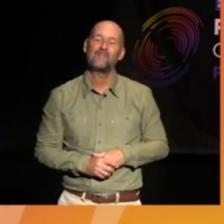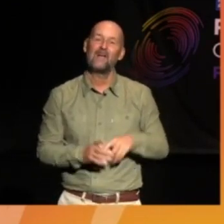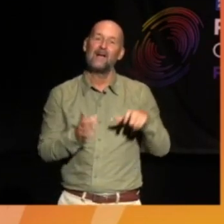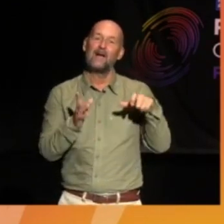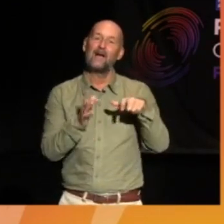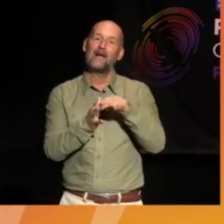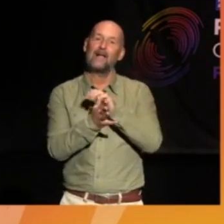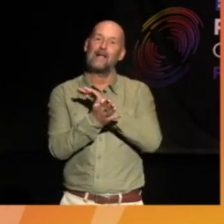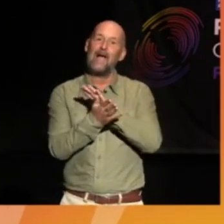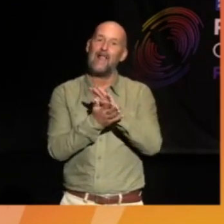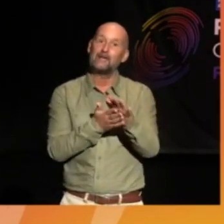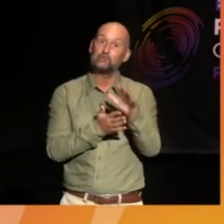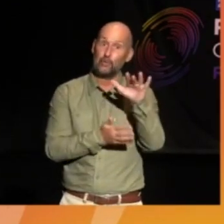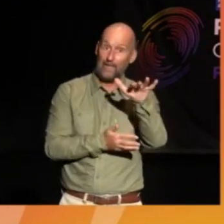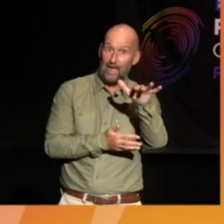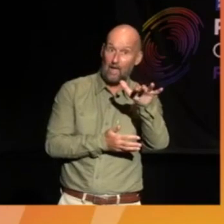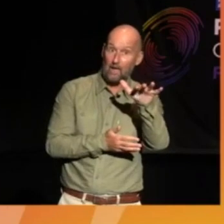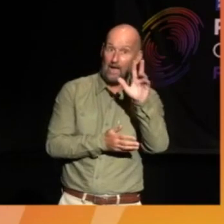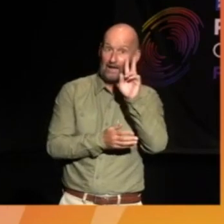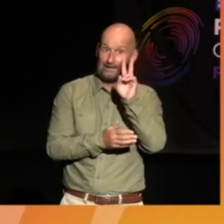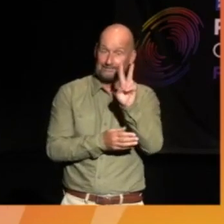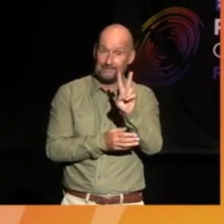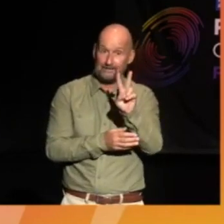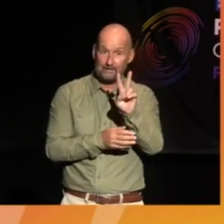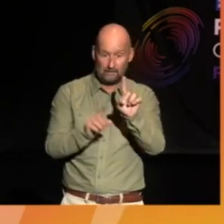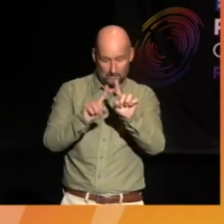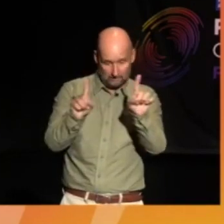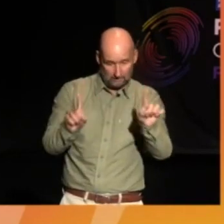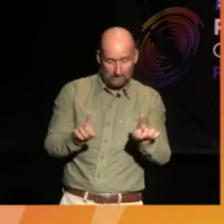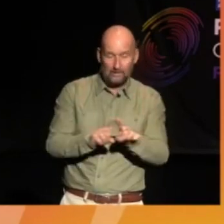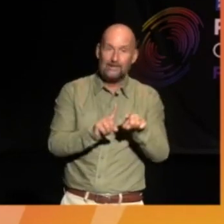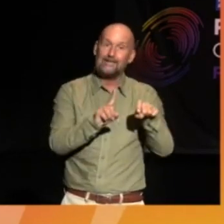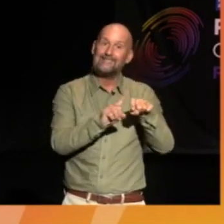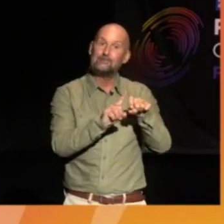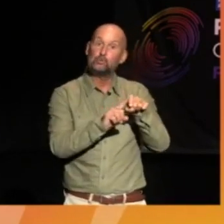you there? I can see that you're there. Kinsu, hello?